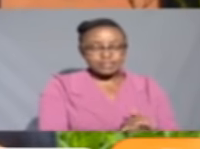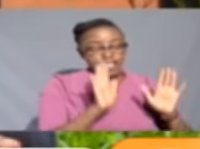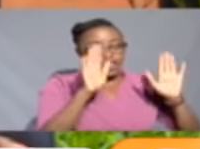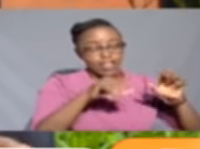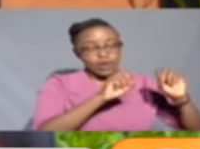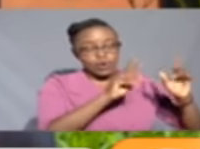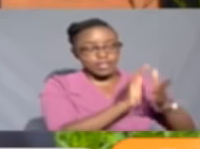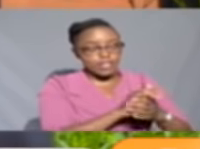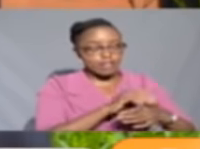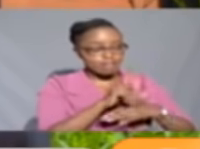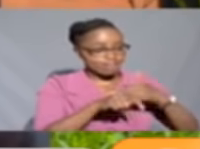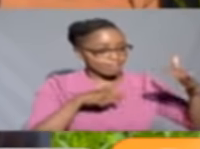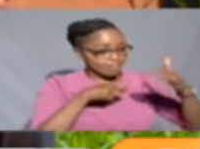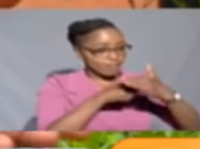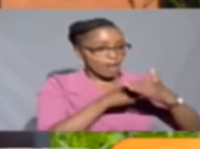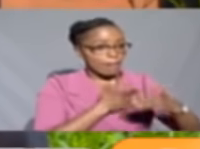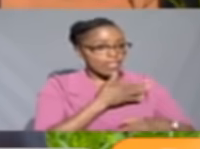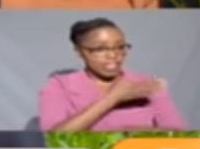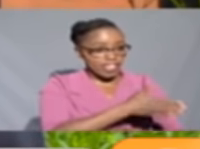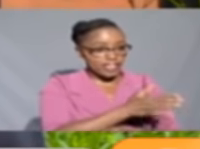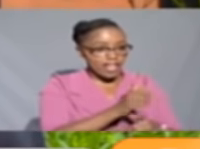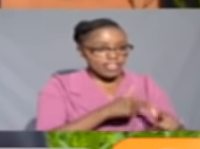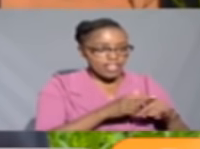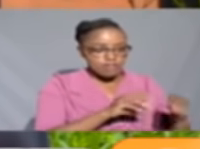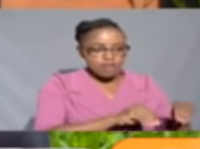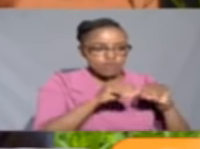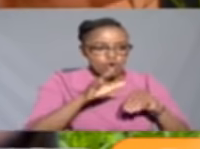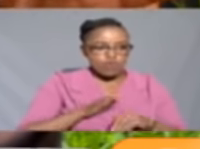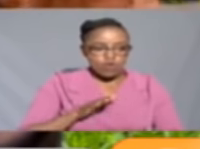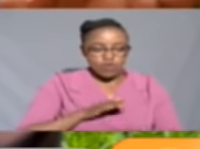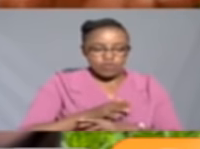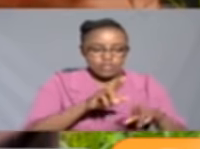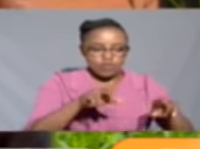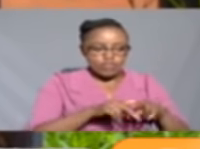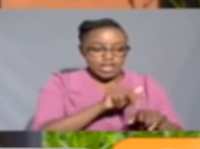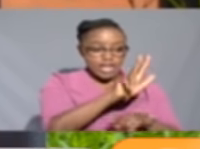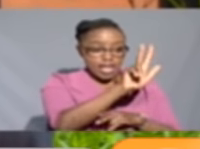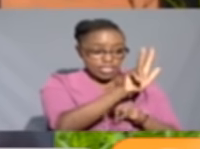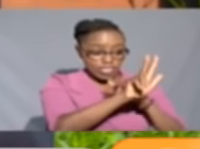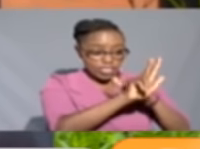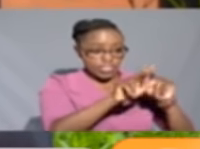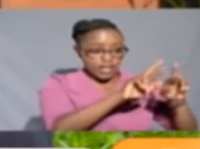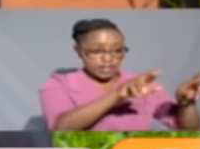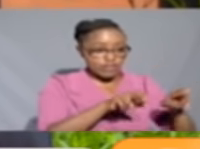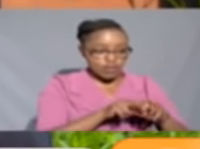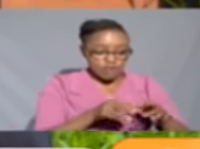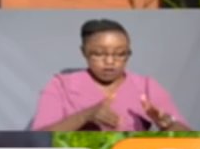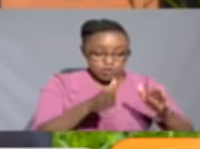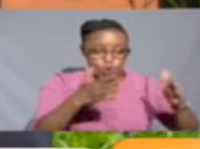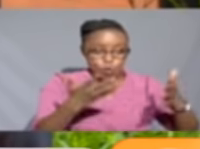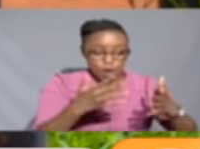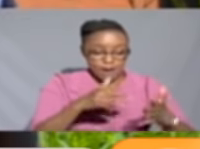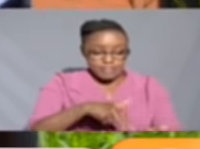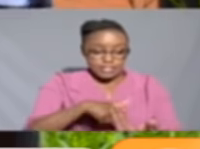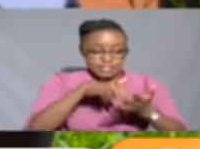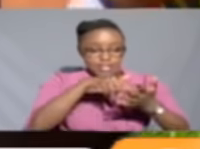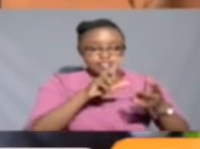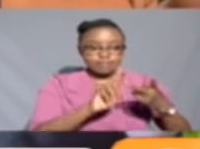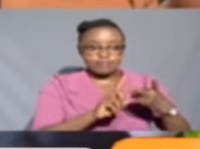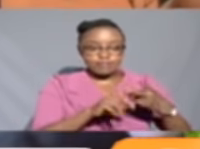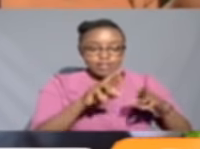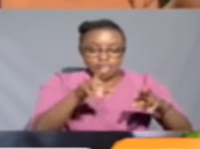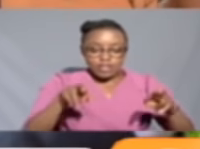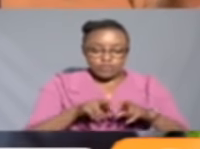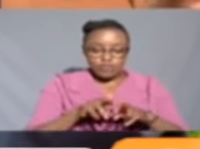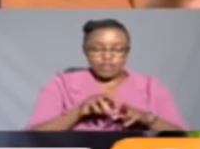they locked me up there. Then they moved the woman to the room to the right. There were three rooms. The corridor where I was standing, the room